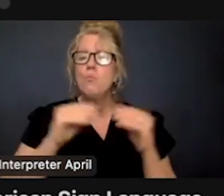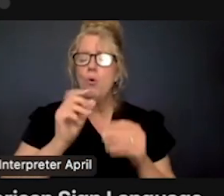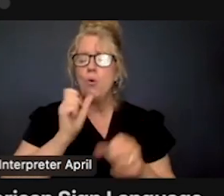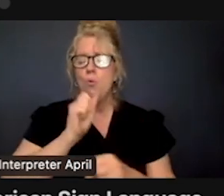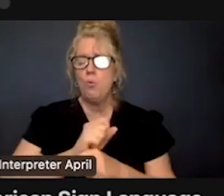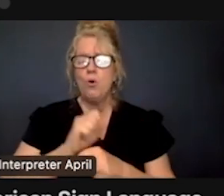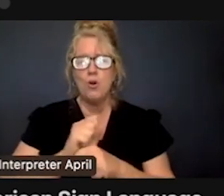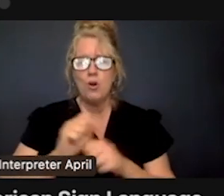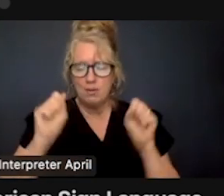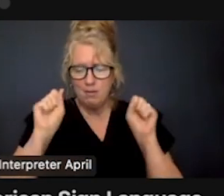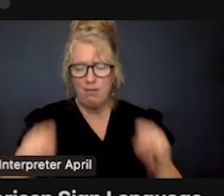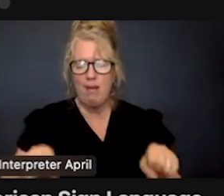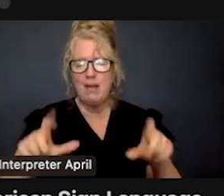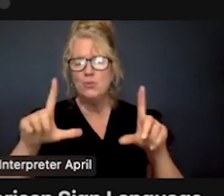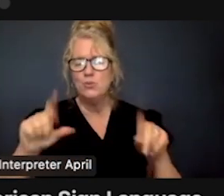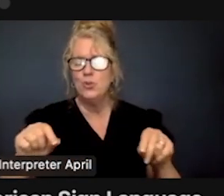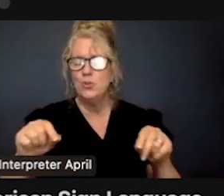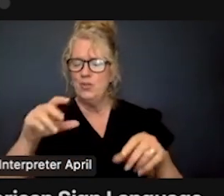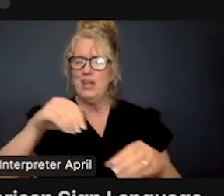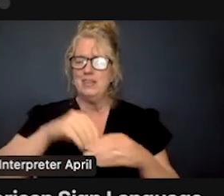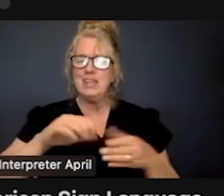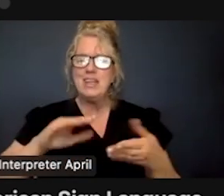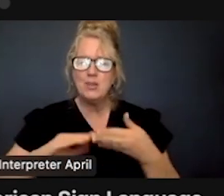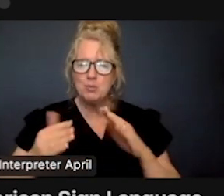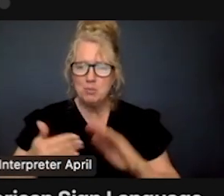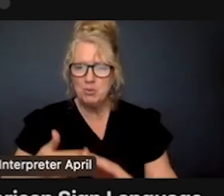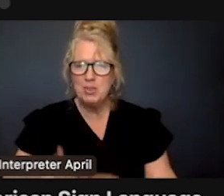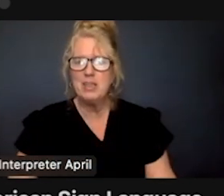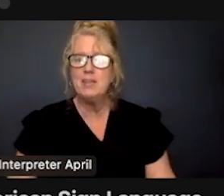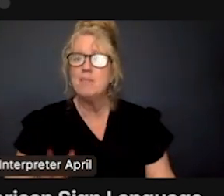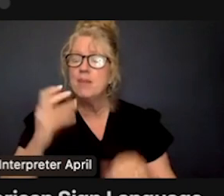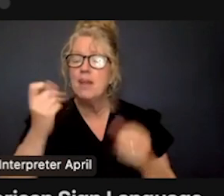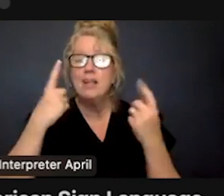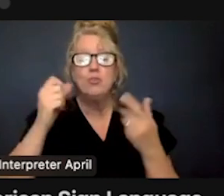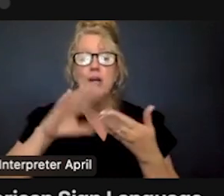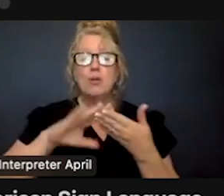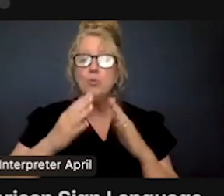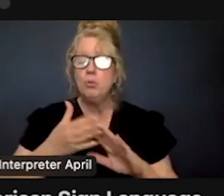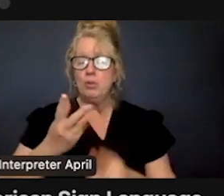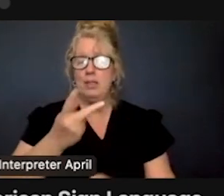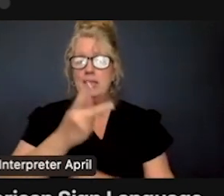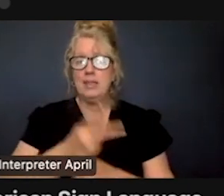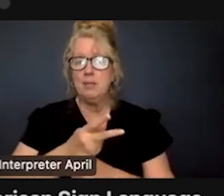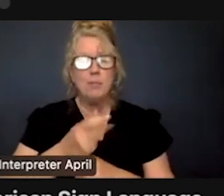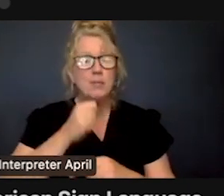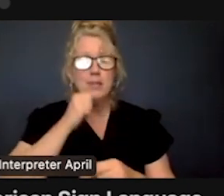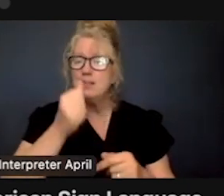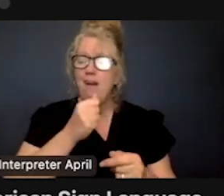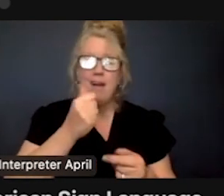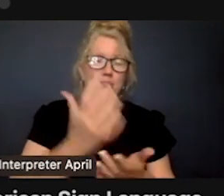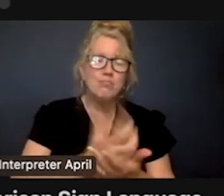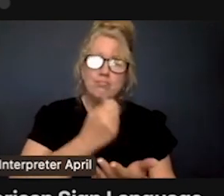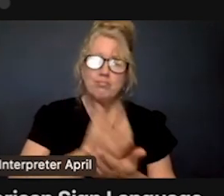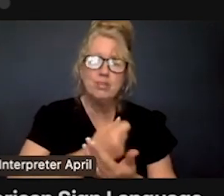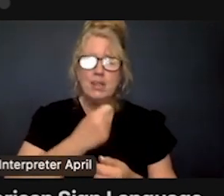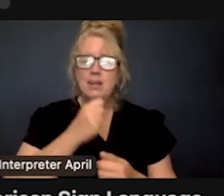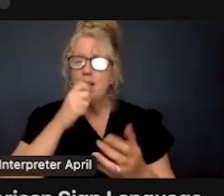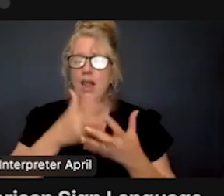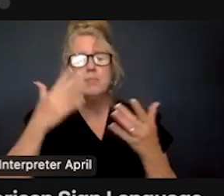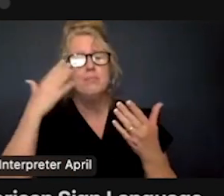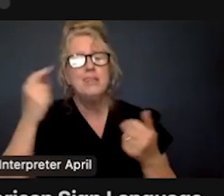done in the community, and that community care is actually underutilized because of lack